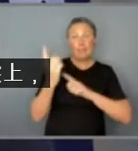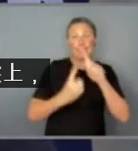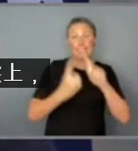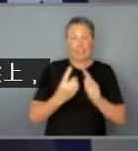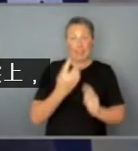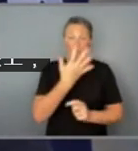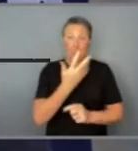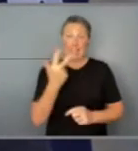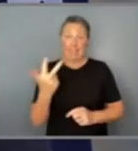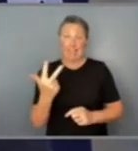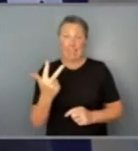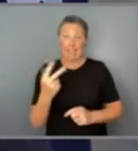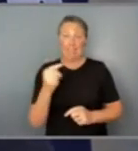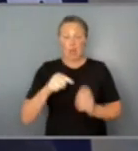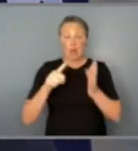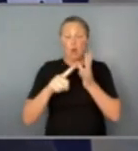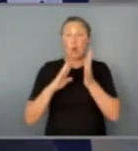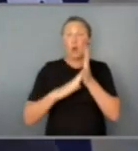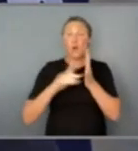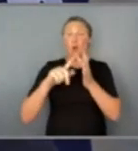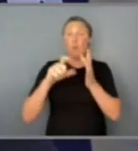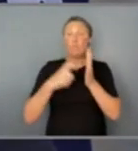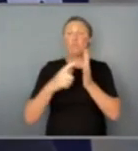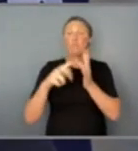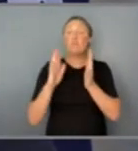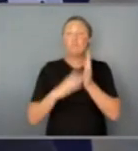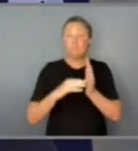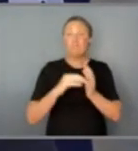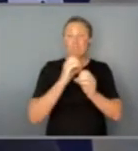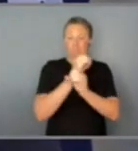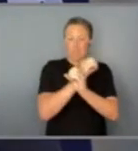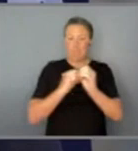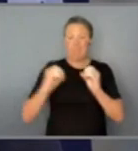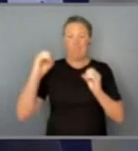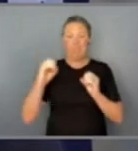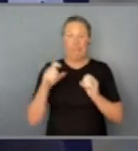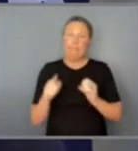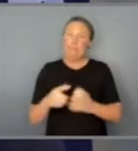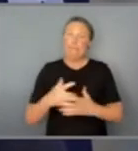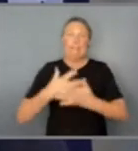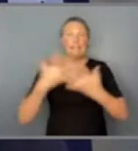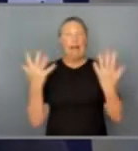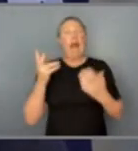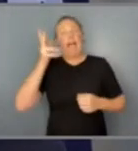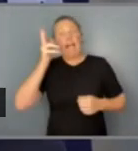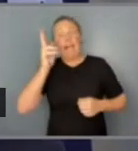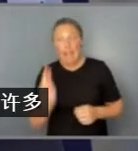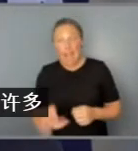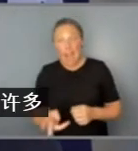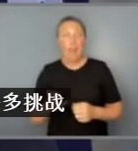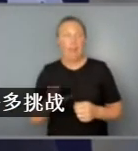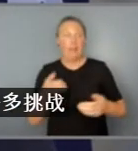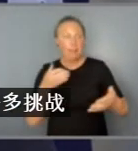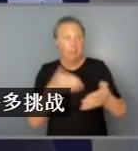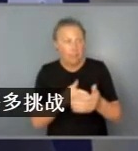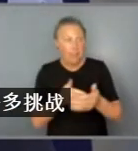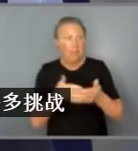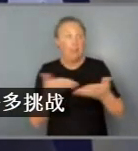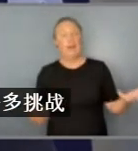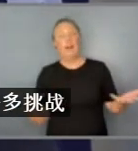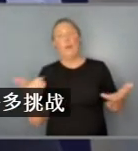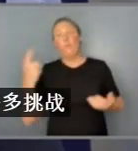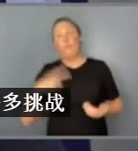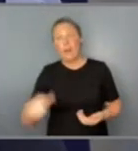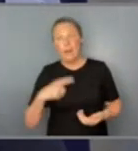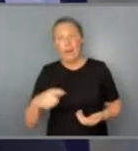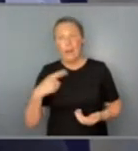agree, presents another new challenge, but we have faced so many challenges already during the course of this